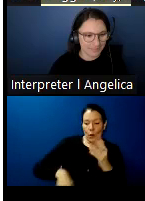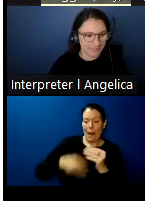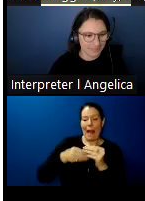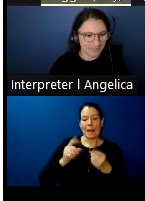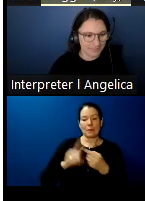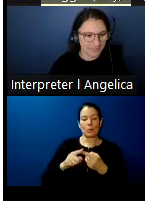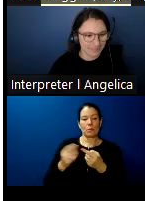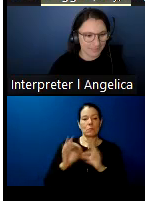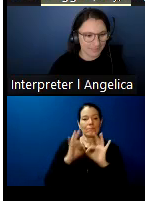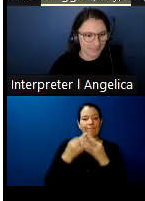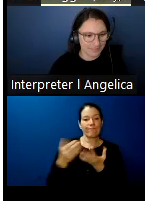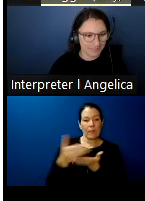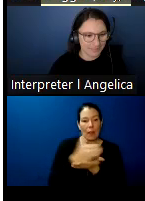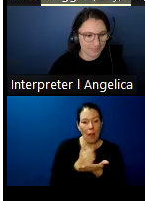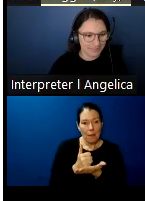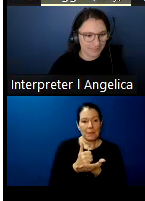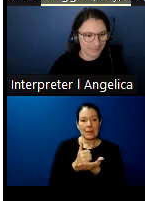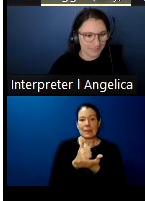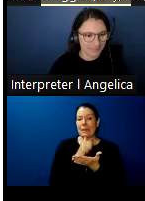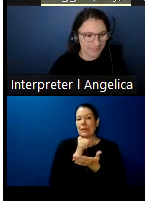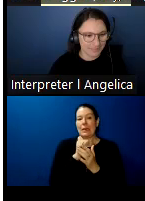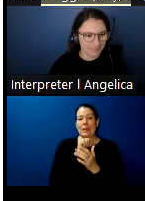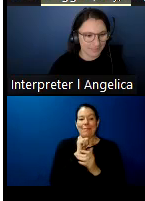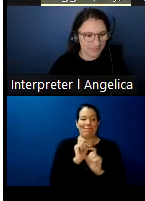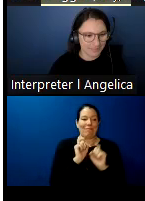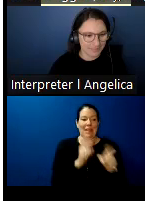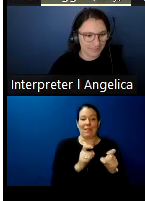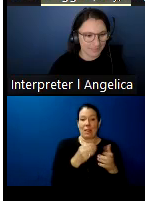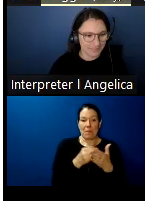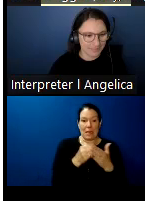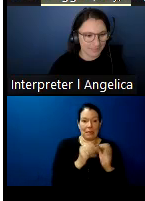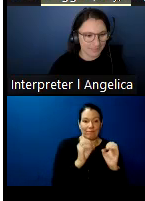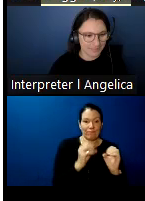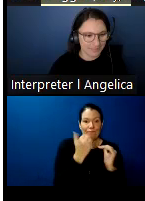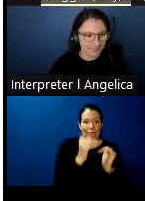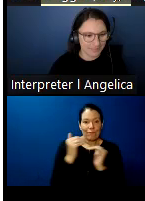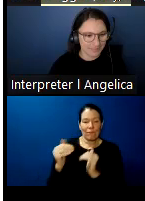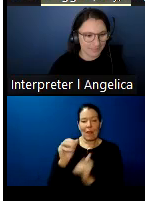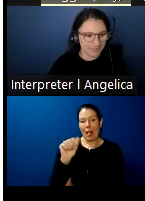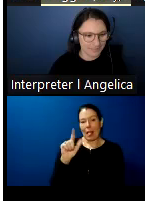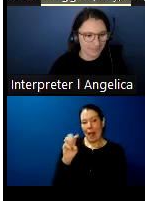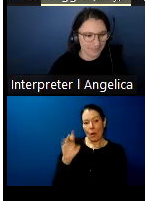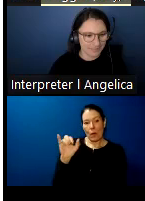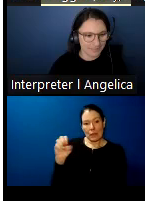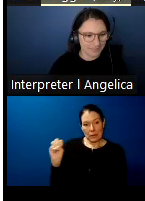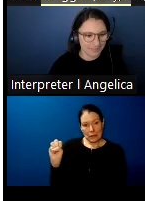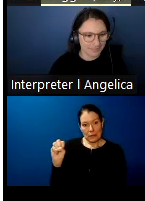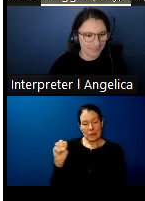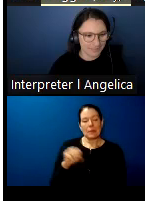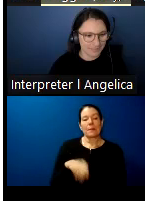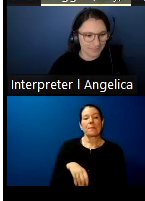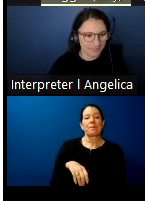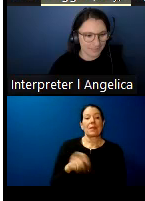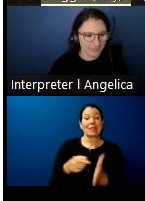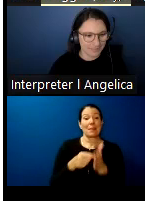income, withholding money or giving the person an allowance, or demanding that a lease or mortgage, oh, I already talked about this one,